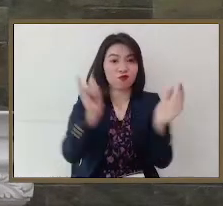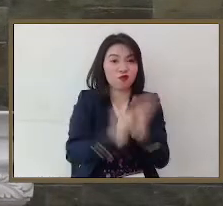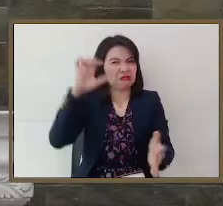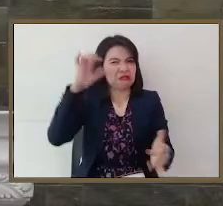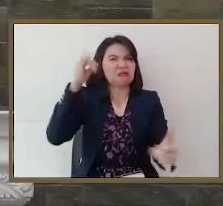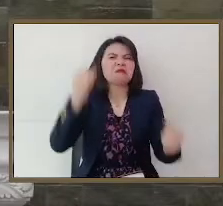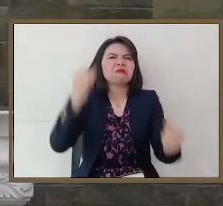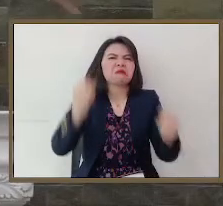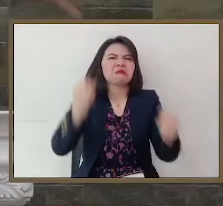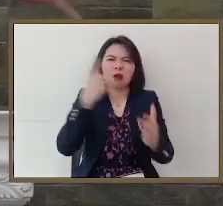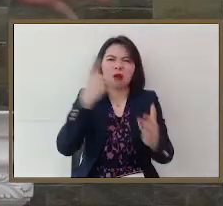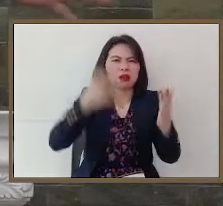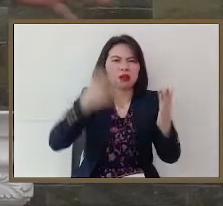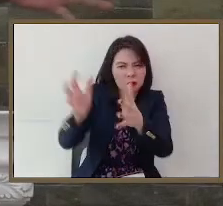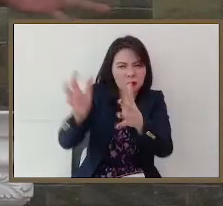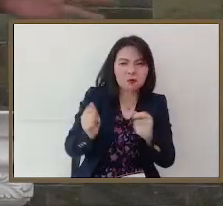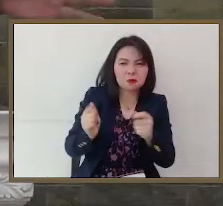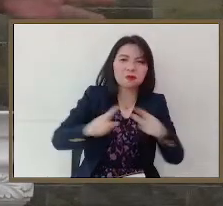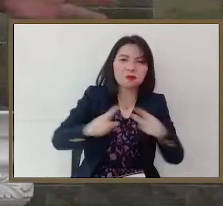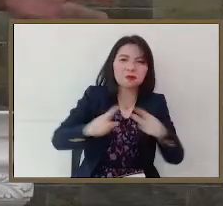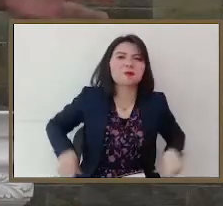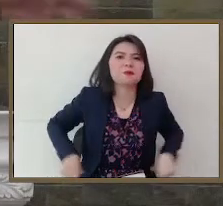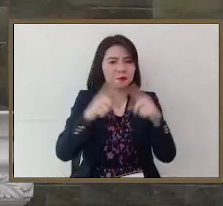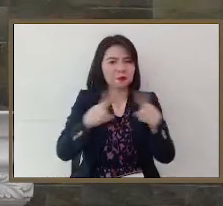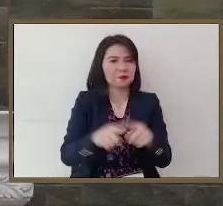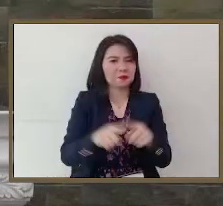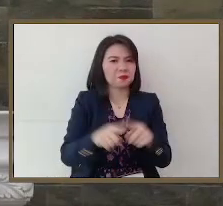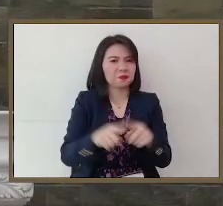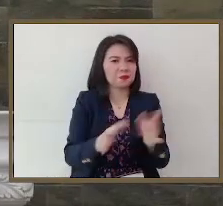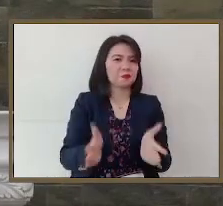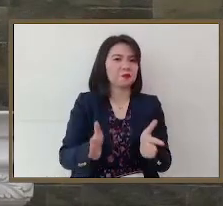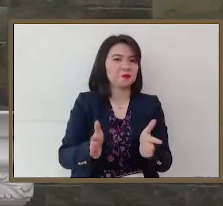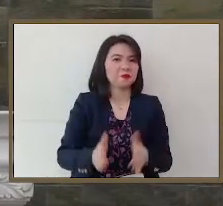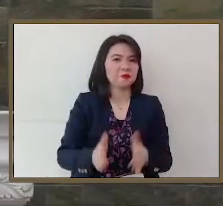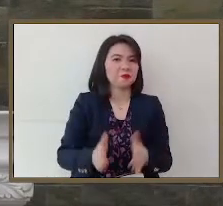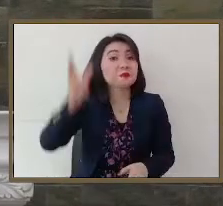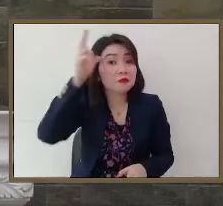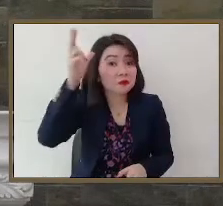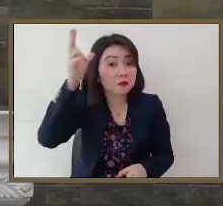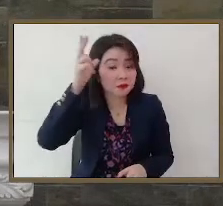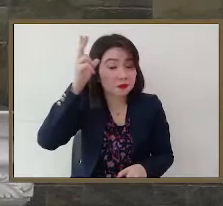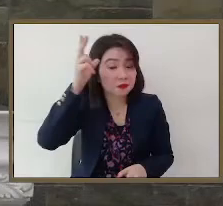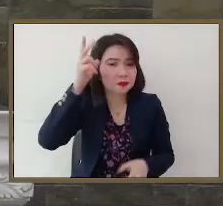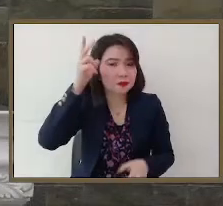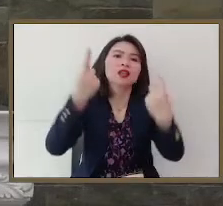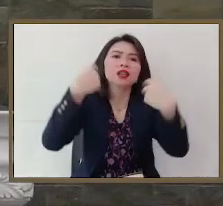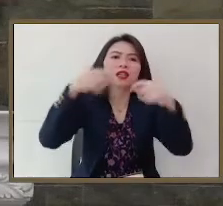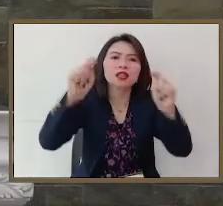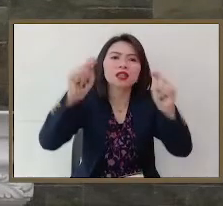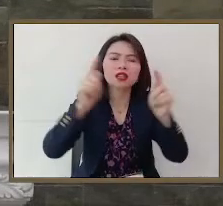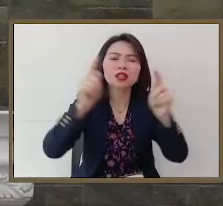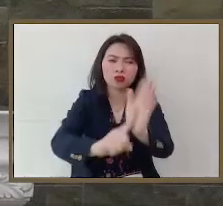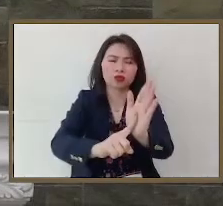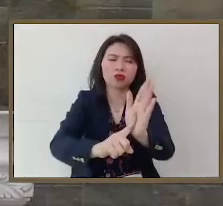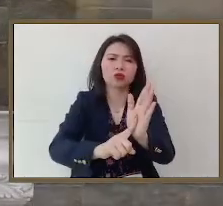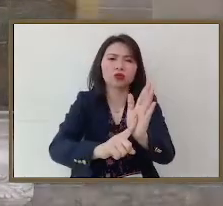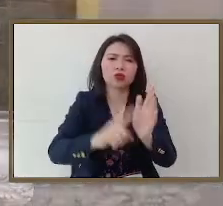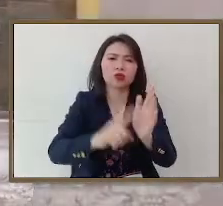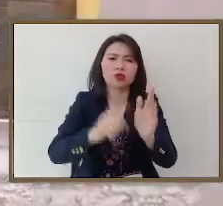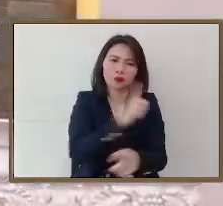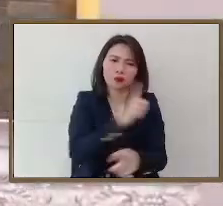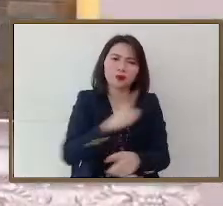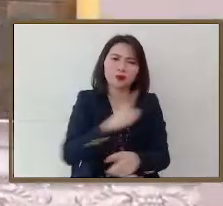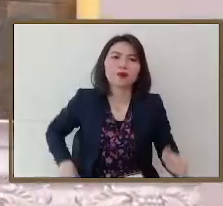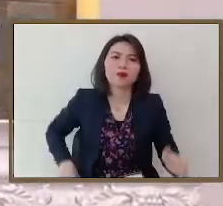yung gusto niyang ipamuhay. You see that? So, the devil is trying to see, to show to the Lord Jesus